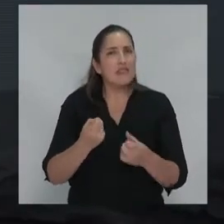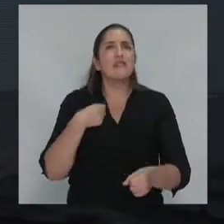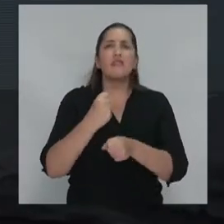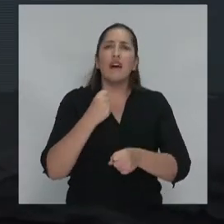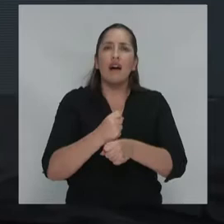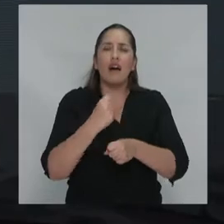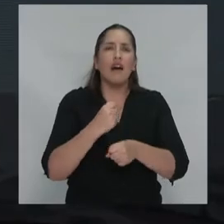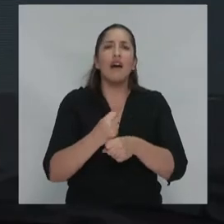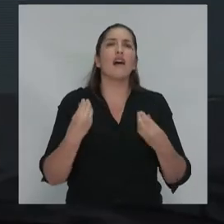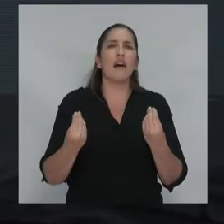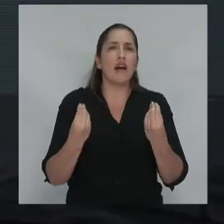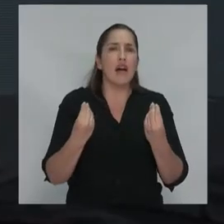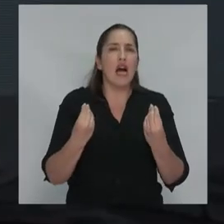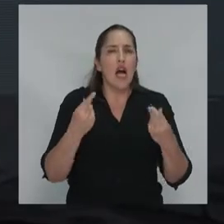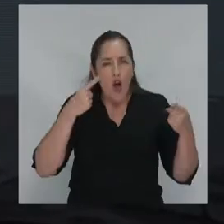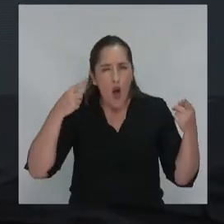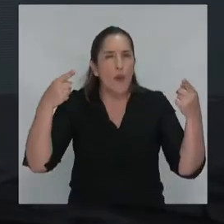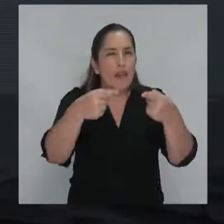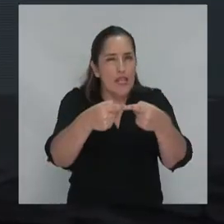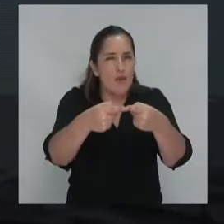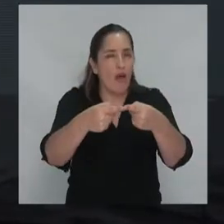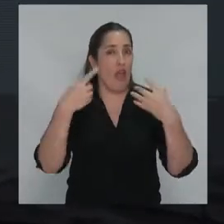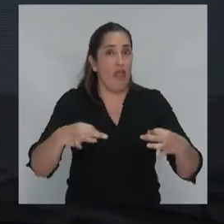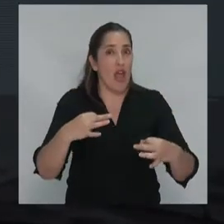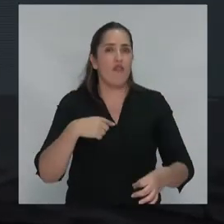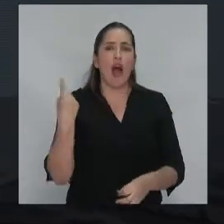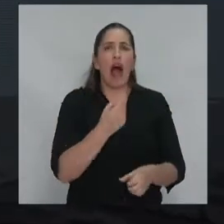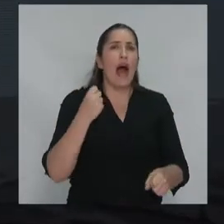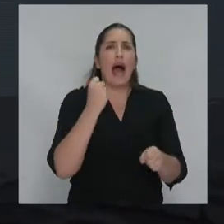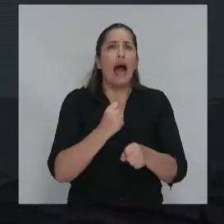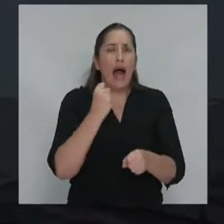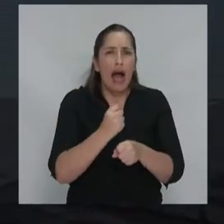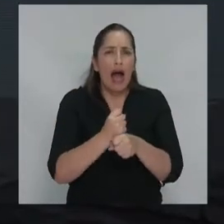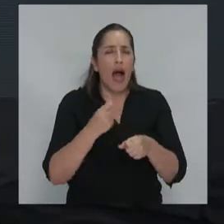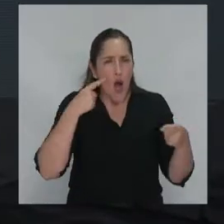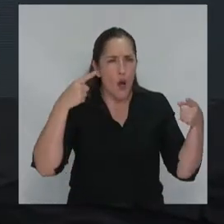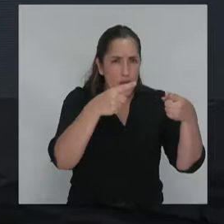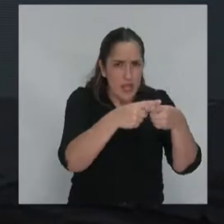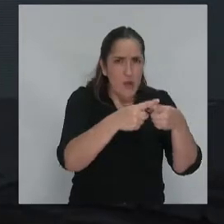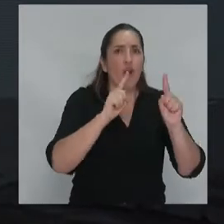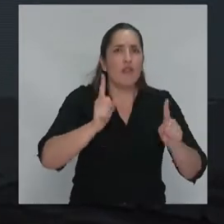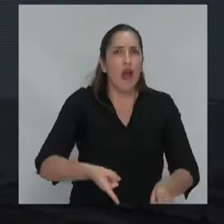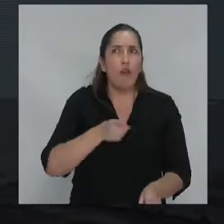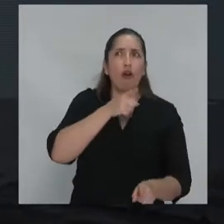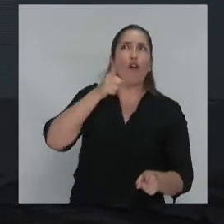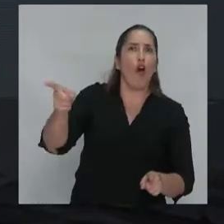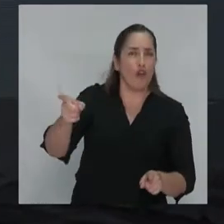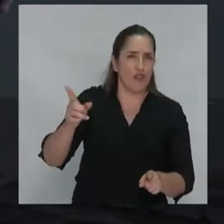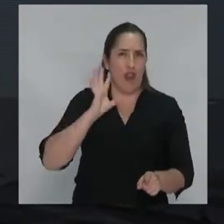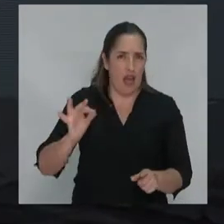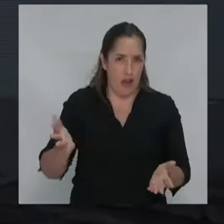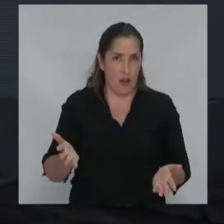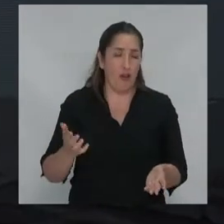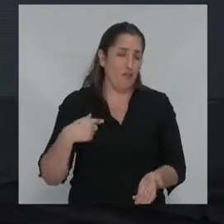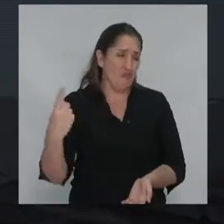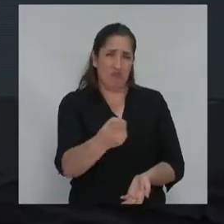as well as what are we fighting against? And so that for us is not new in the United States. So when